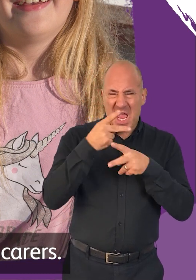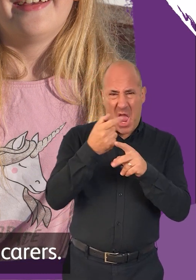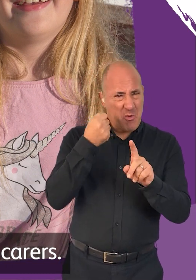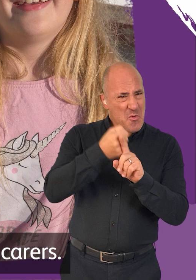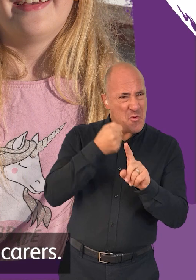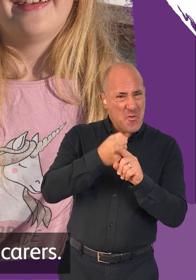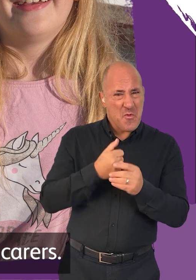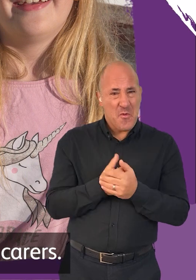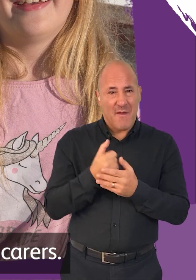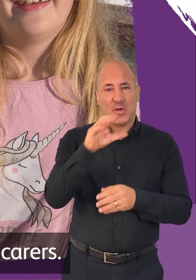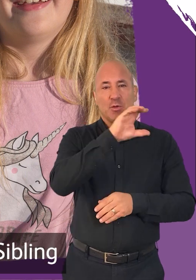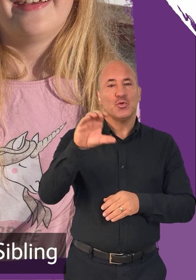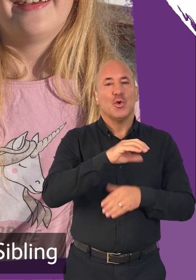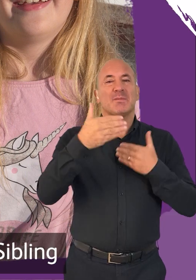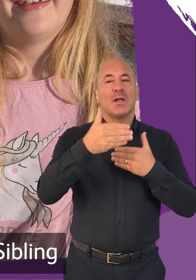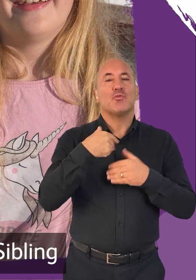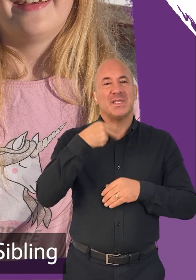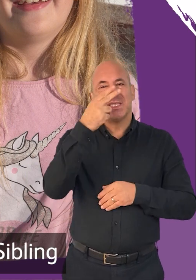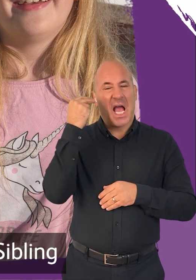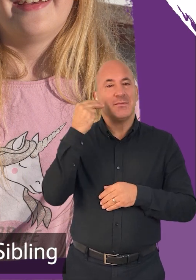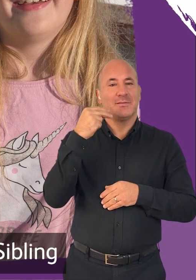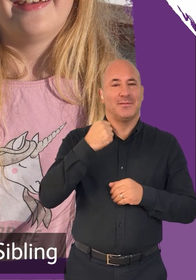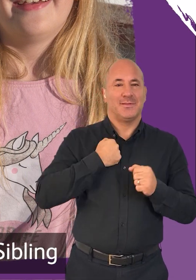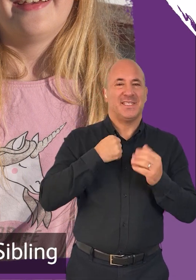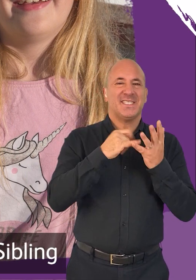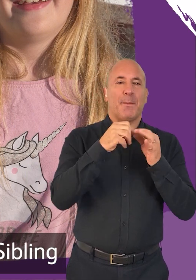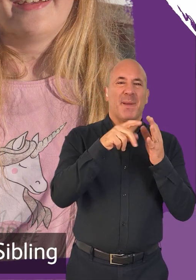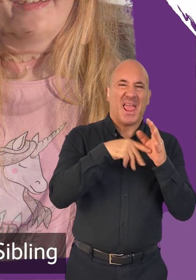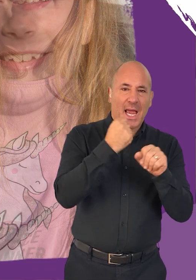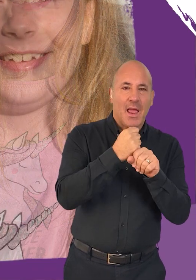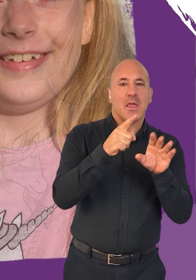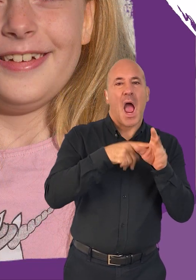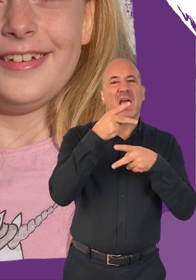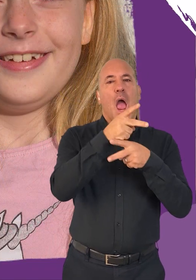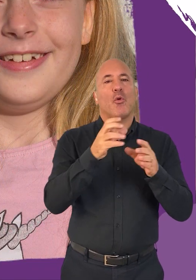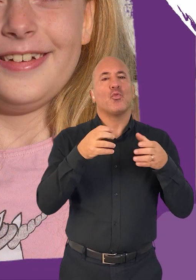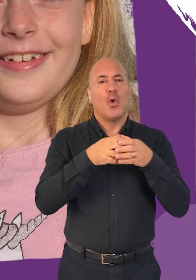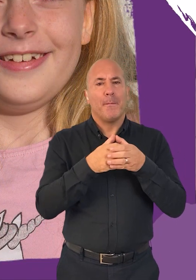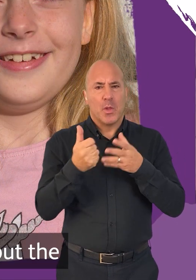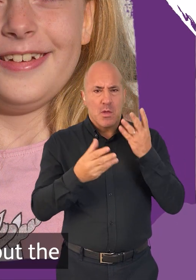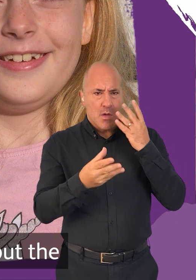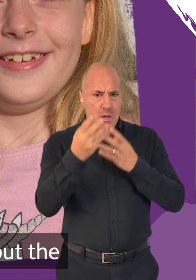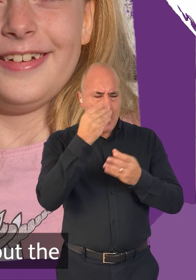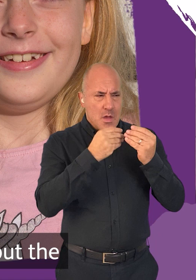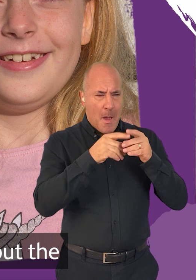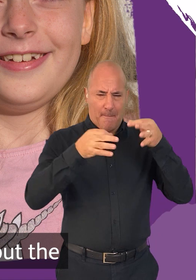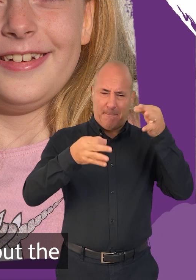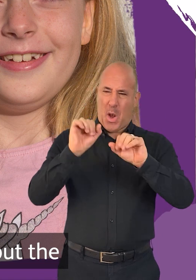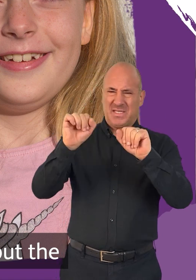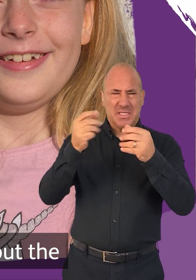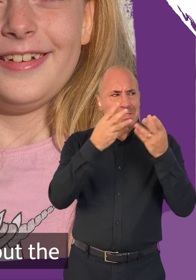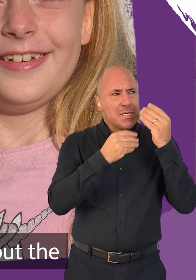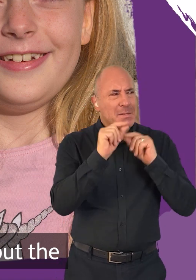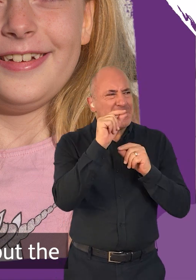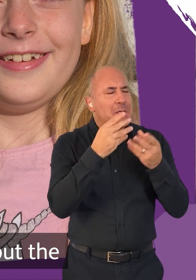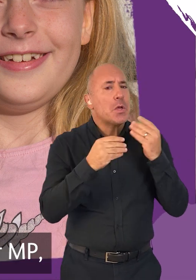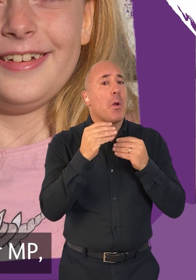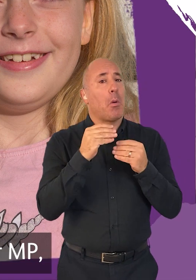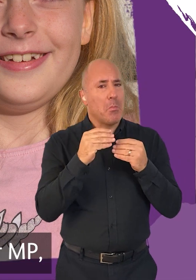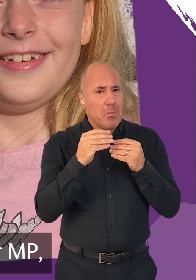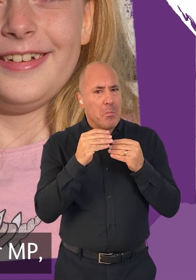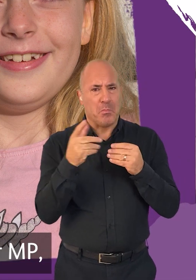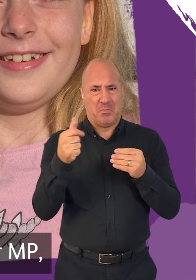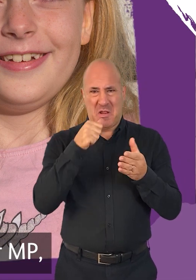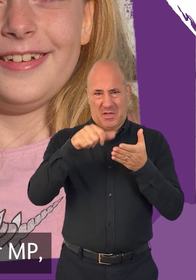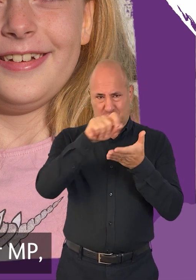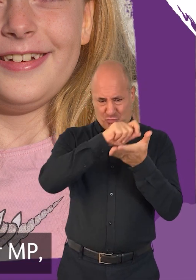and young carers. Following a Zoom session with the Sense Sibling and Young Carers group, where she was able to learn a little bit about the